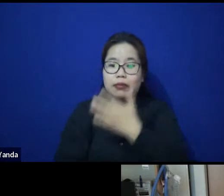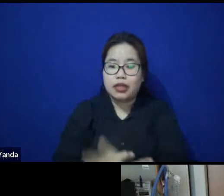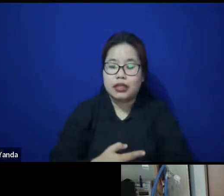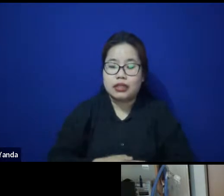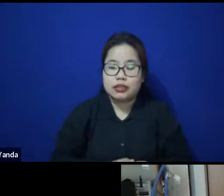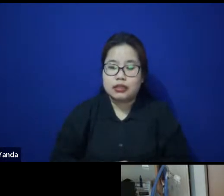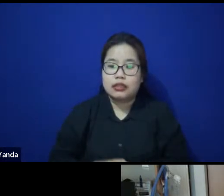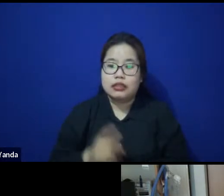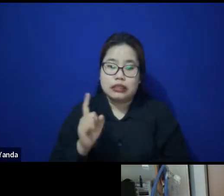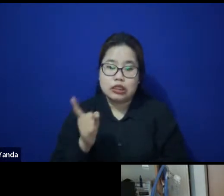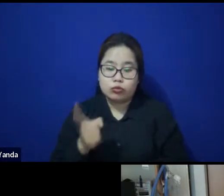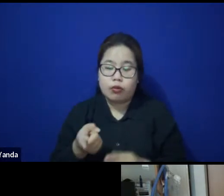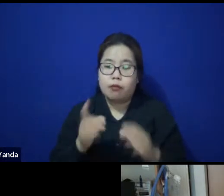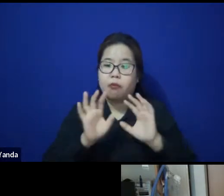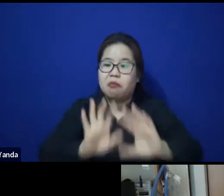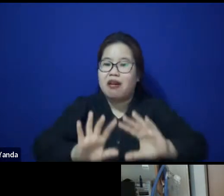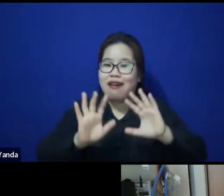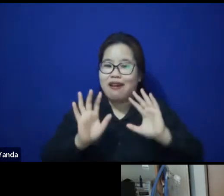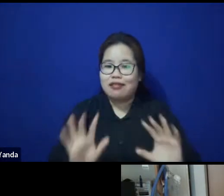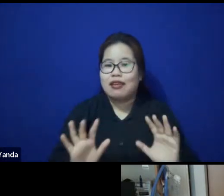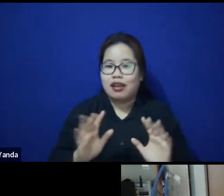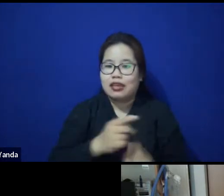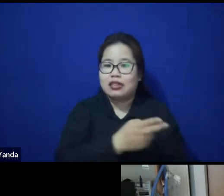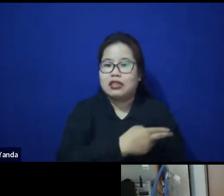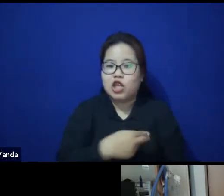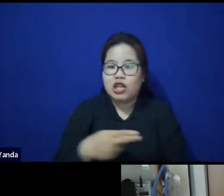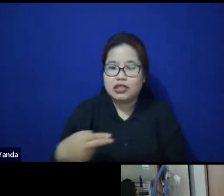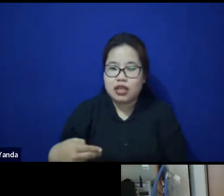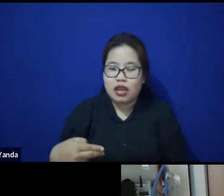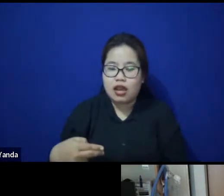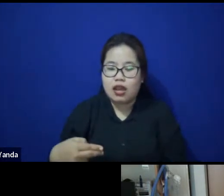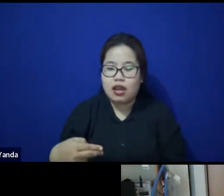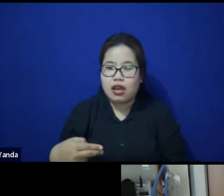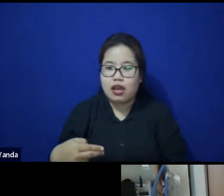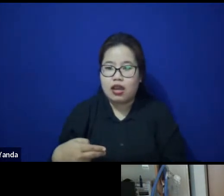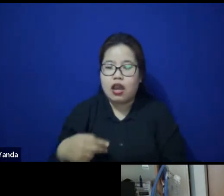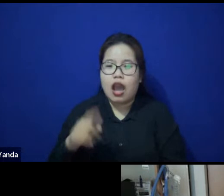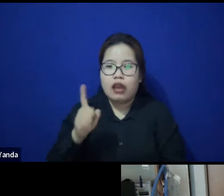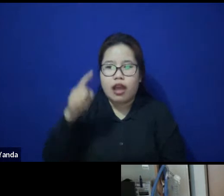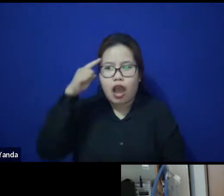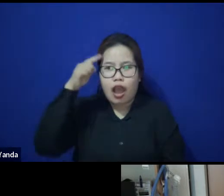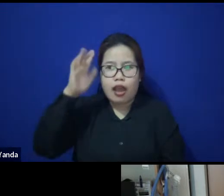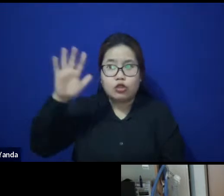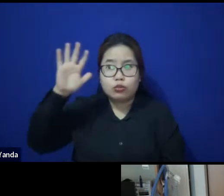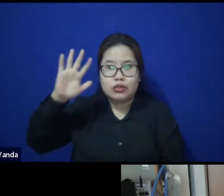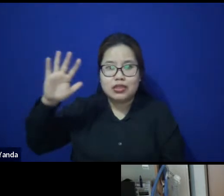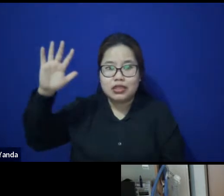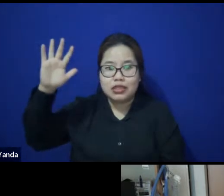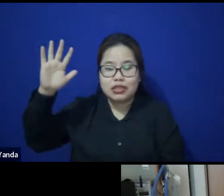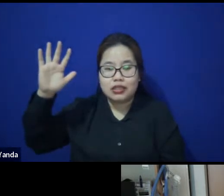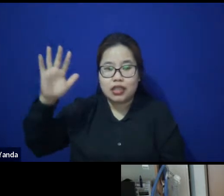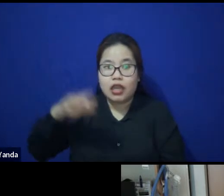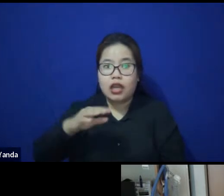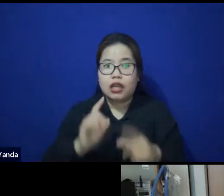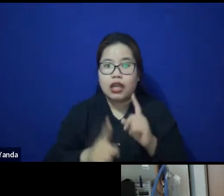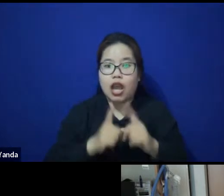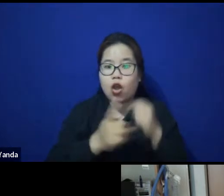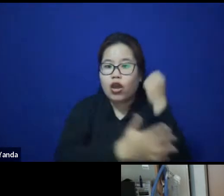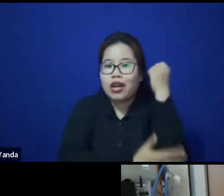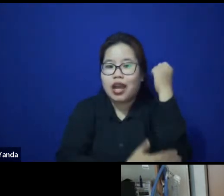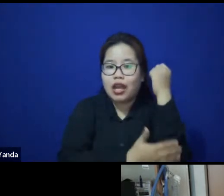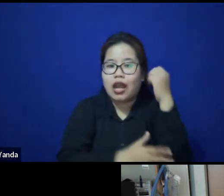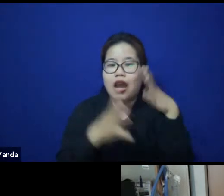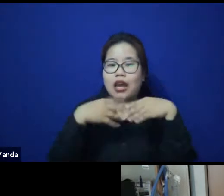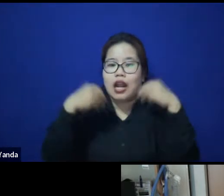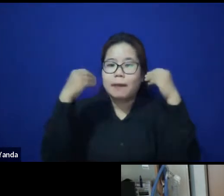in Indonesia assume that Australia is like a very disability-friendly country. Most people